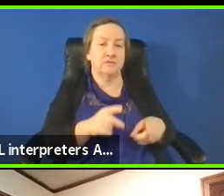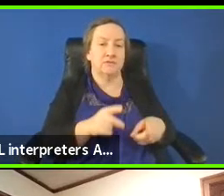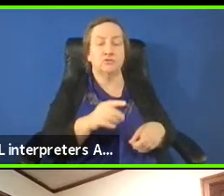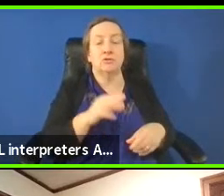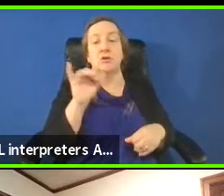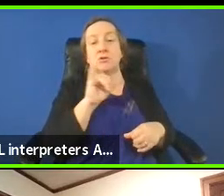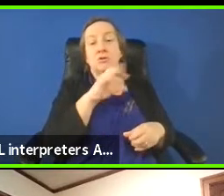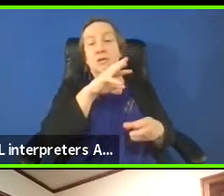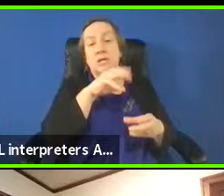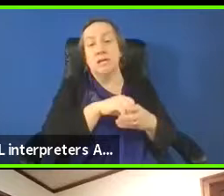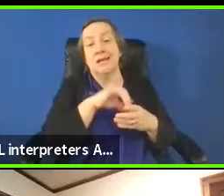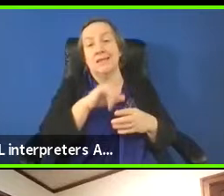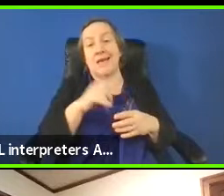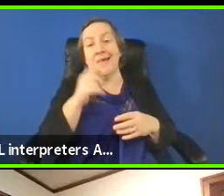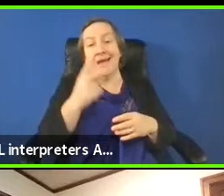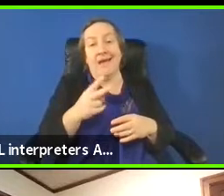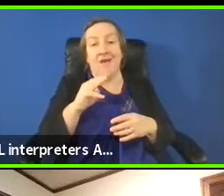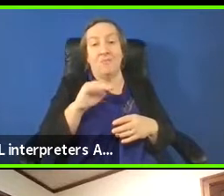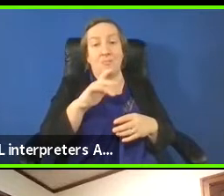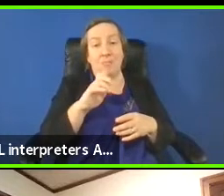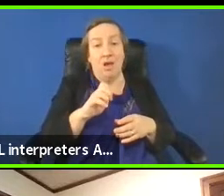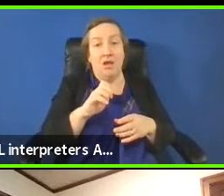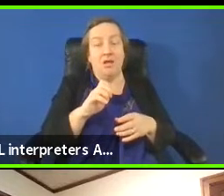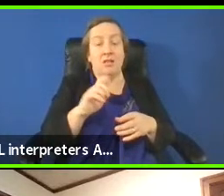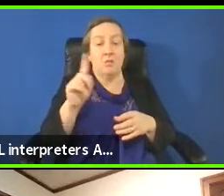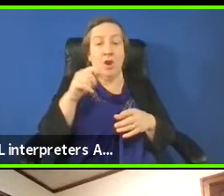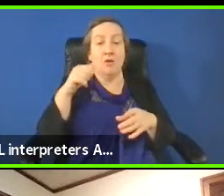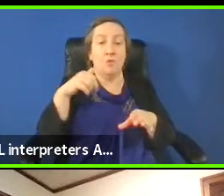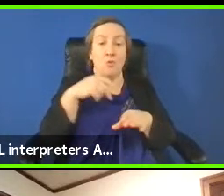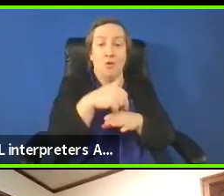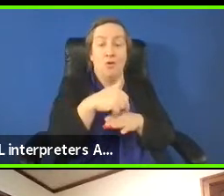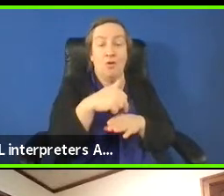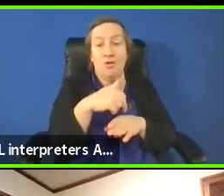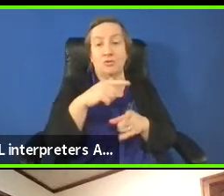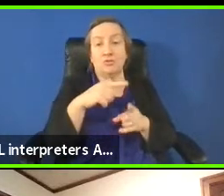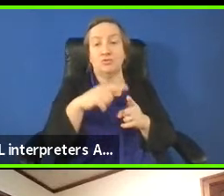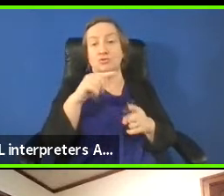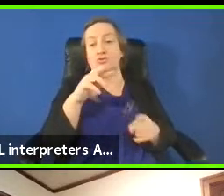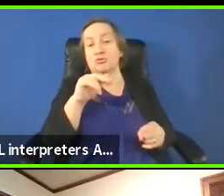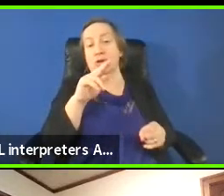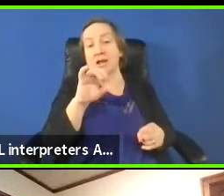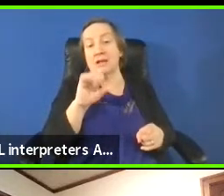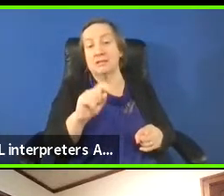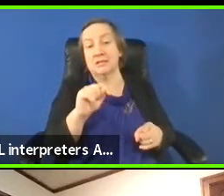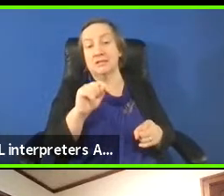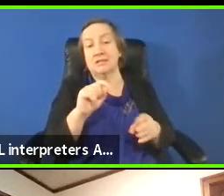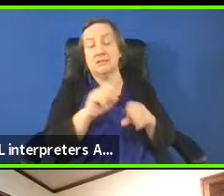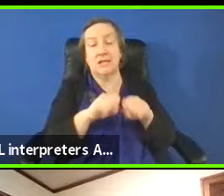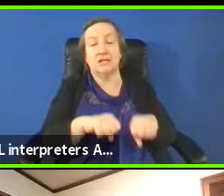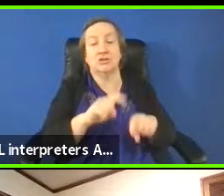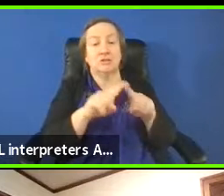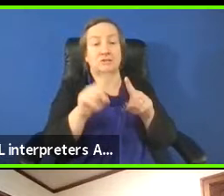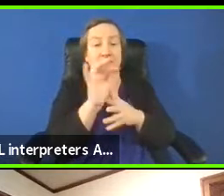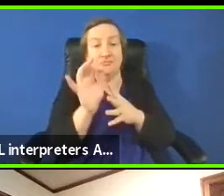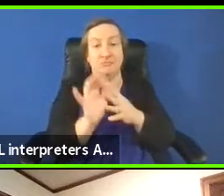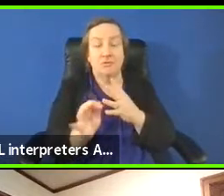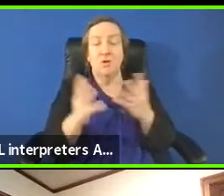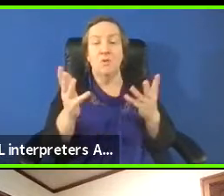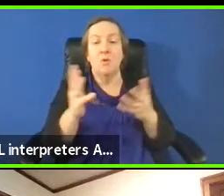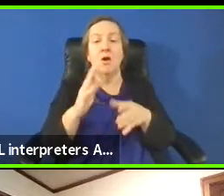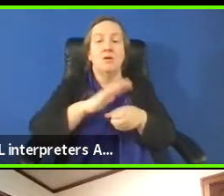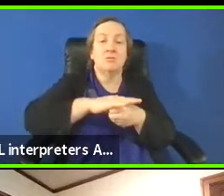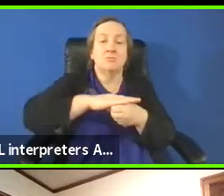the half-mile walking distance of transit stations on the different options. What are the demographics of